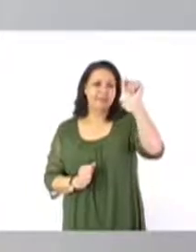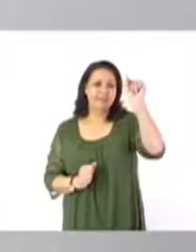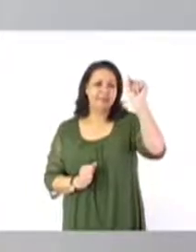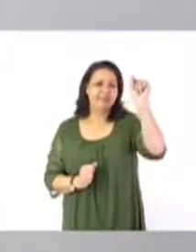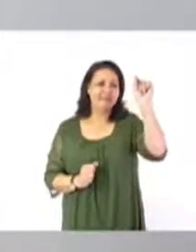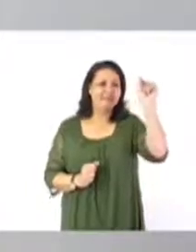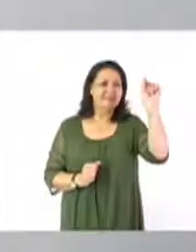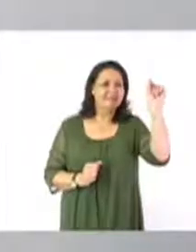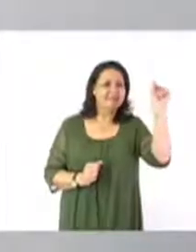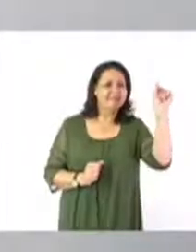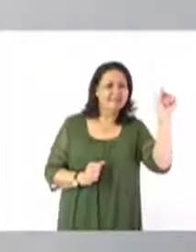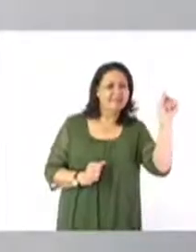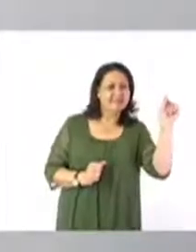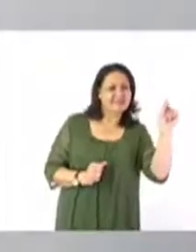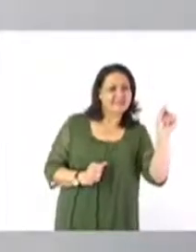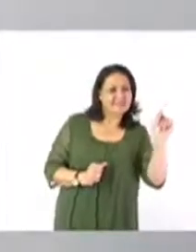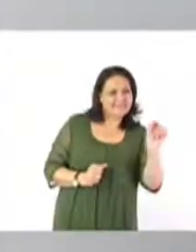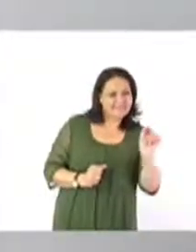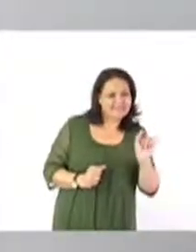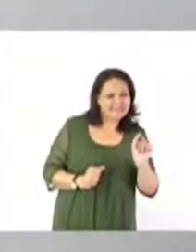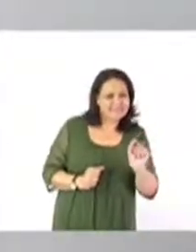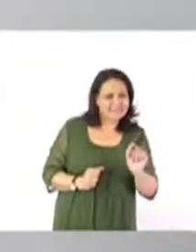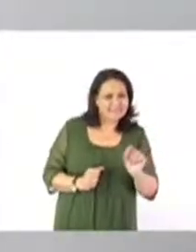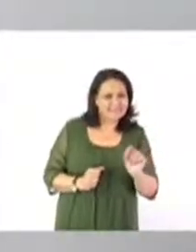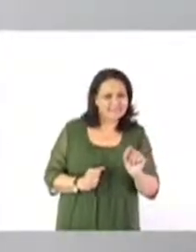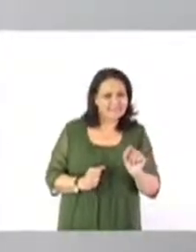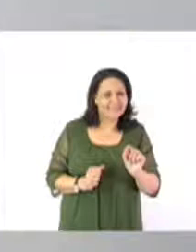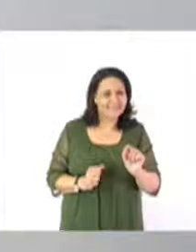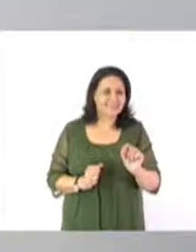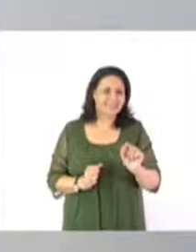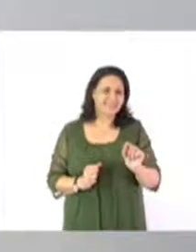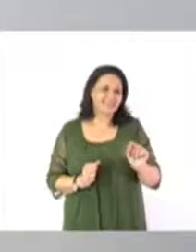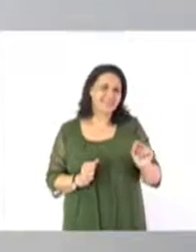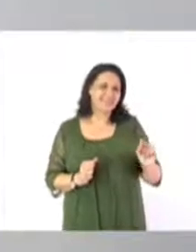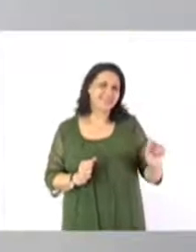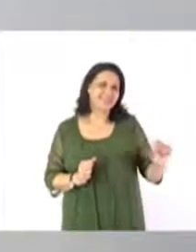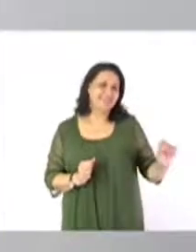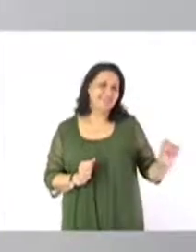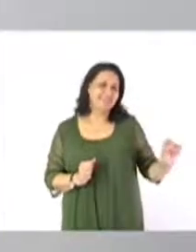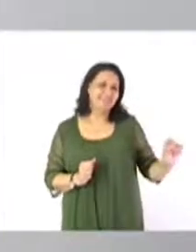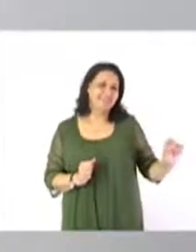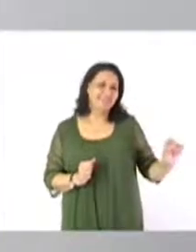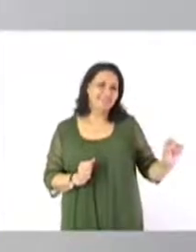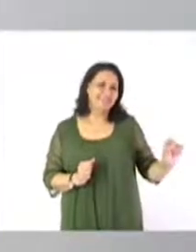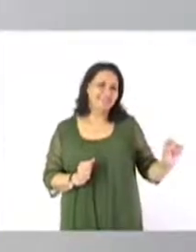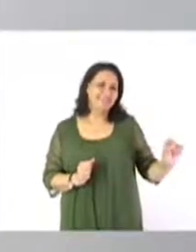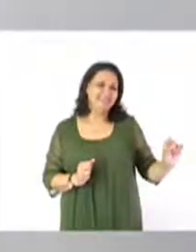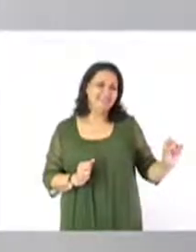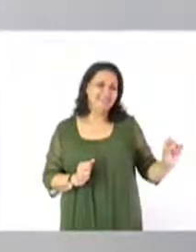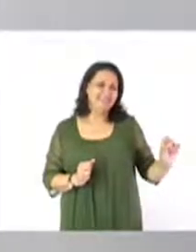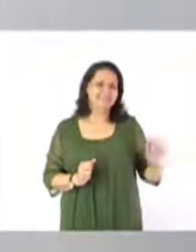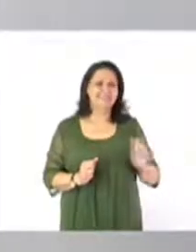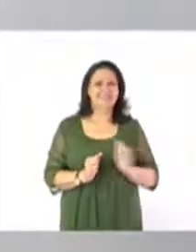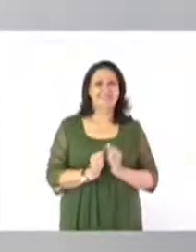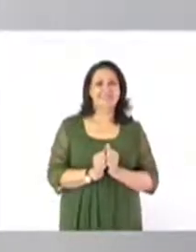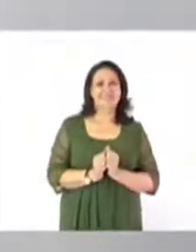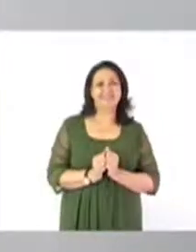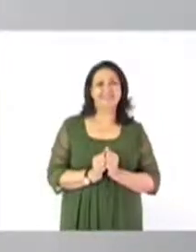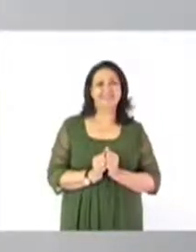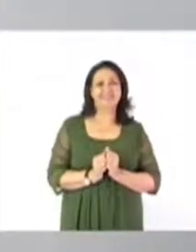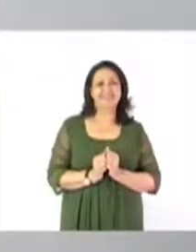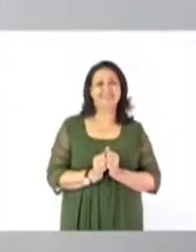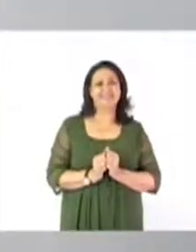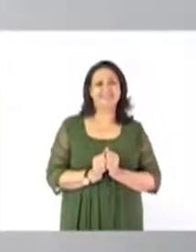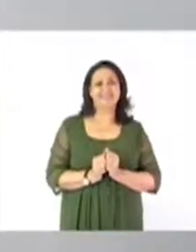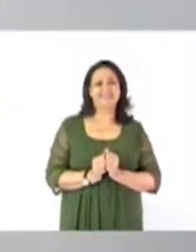Going around, down in a straight line, and across in a straight line. That's how